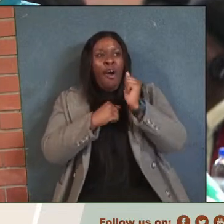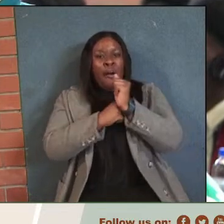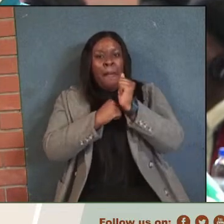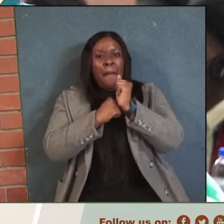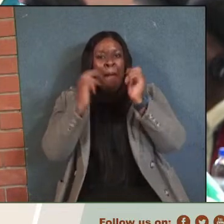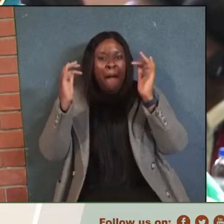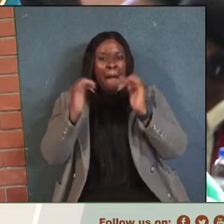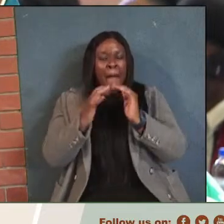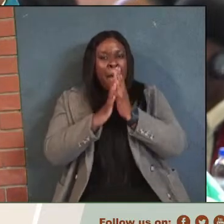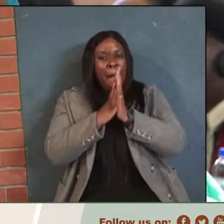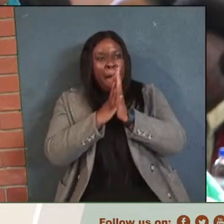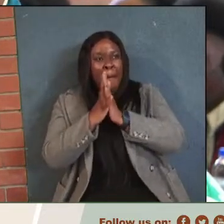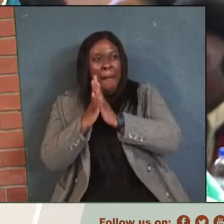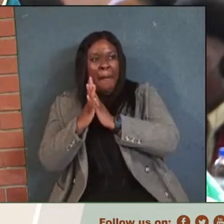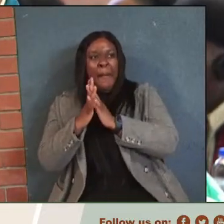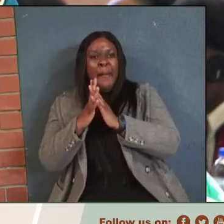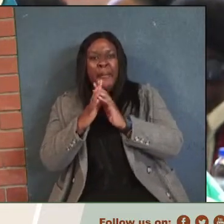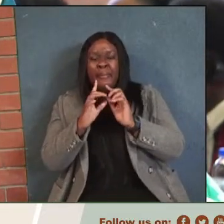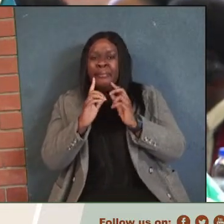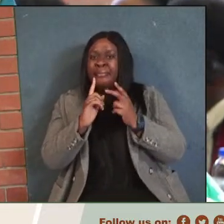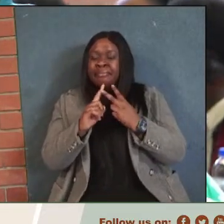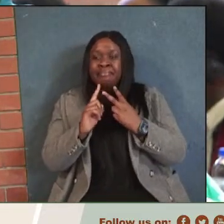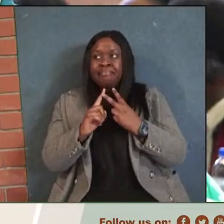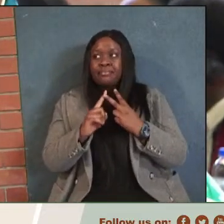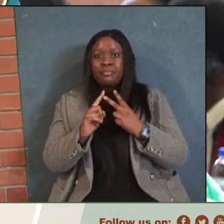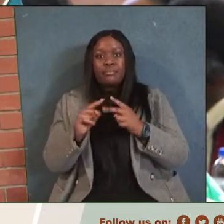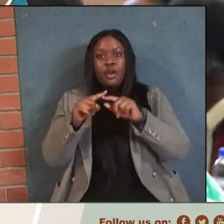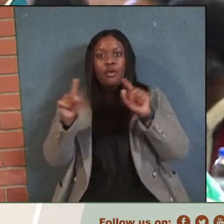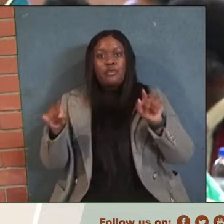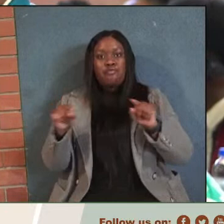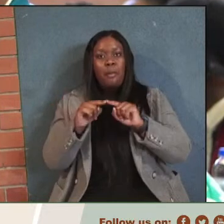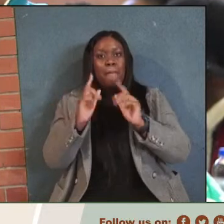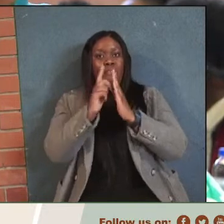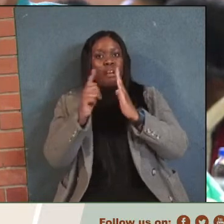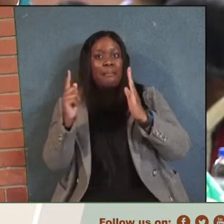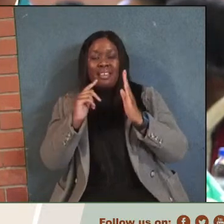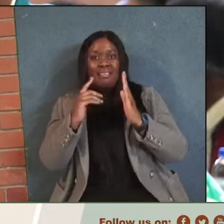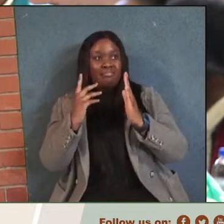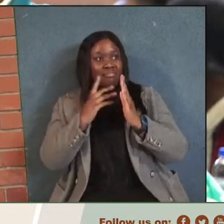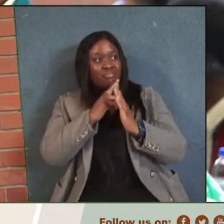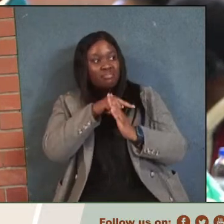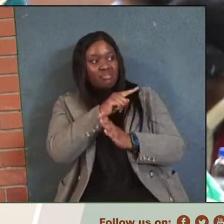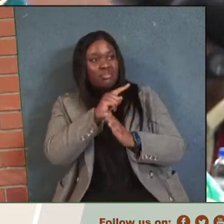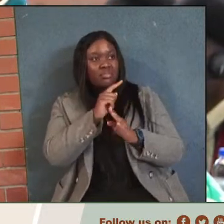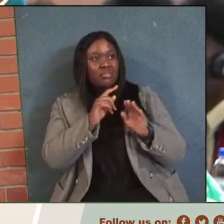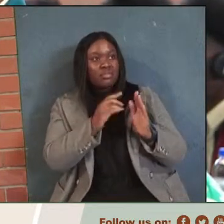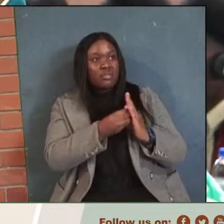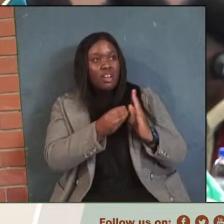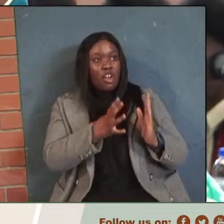learners are not even allowed to have access in the library. This leaves us with the question of why was the library even built?